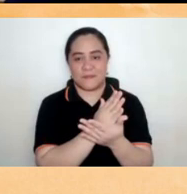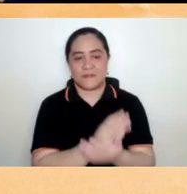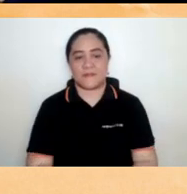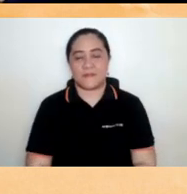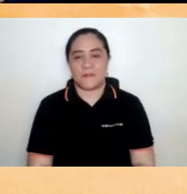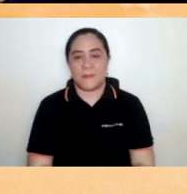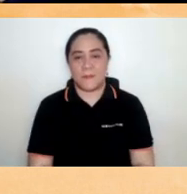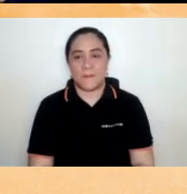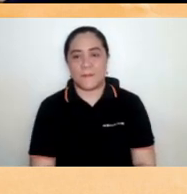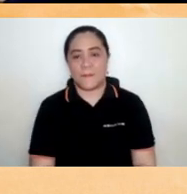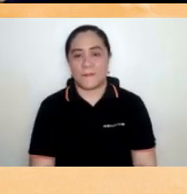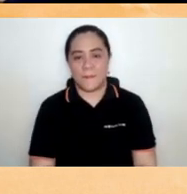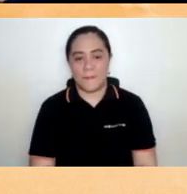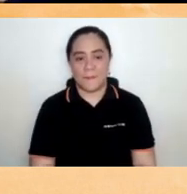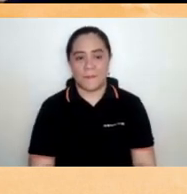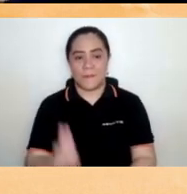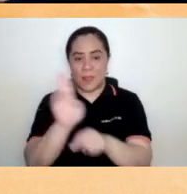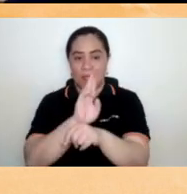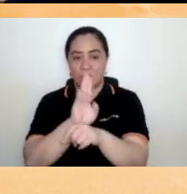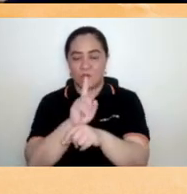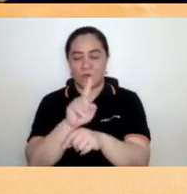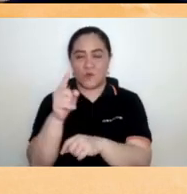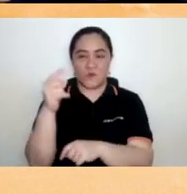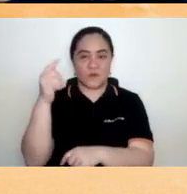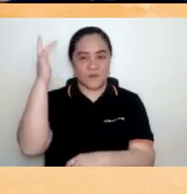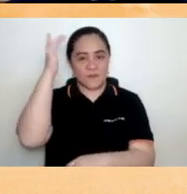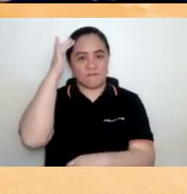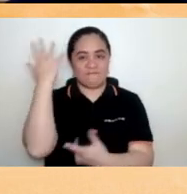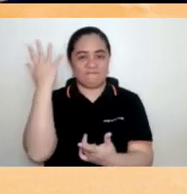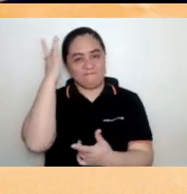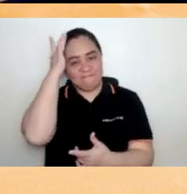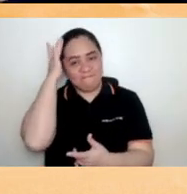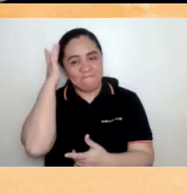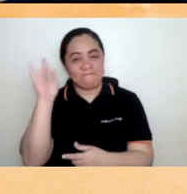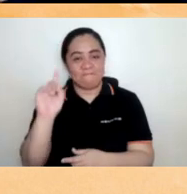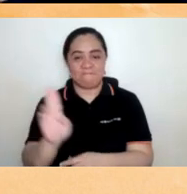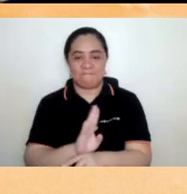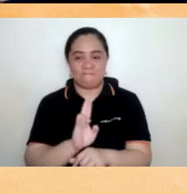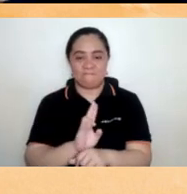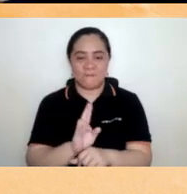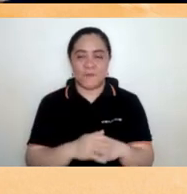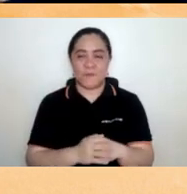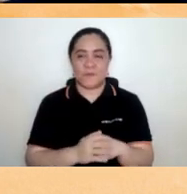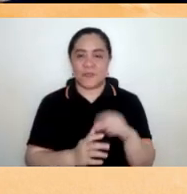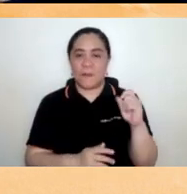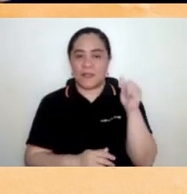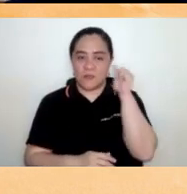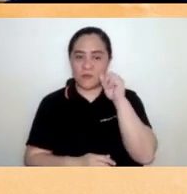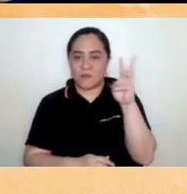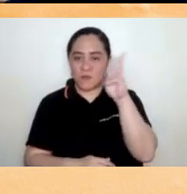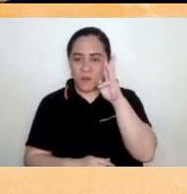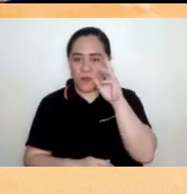And then help them use their senses, teach them how to use their senses. So again, mindfulness of the senses, like